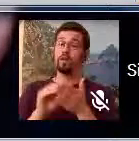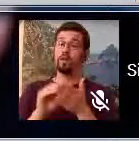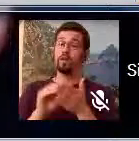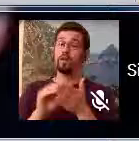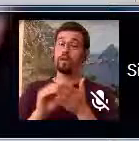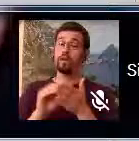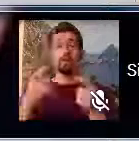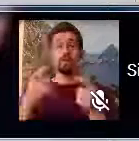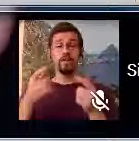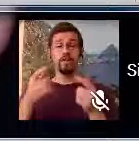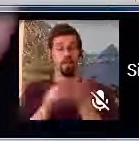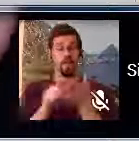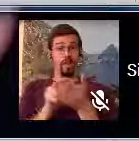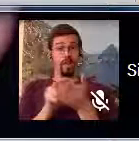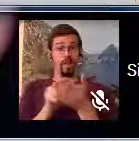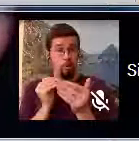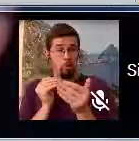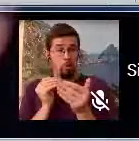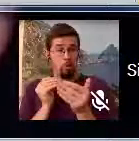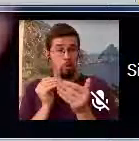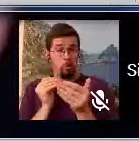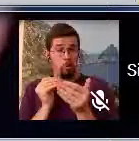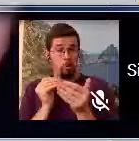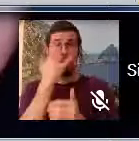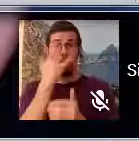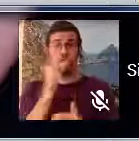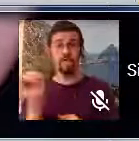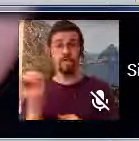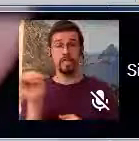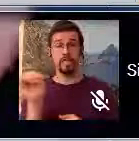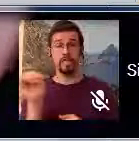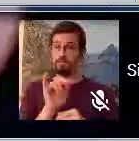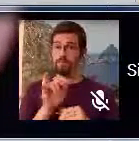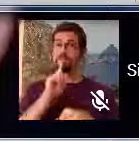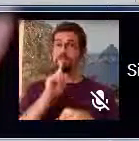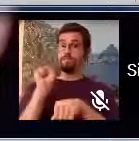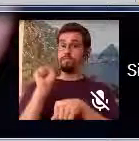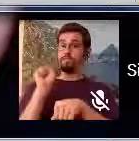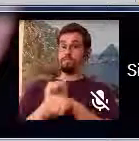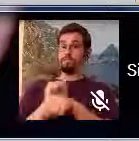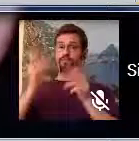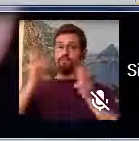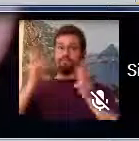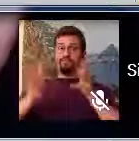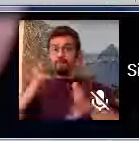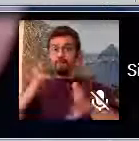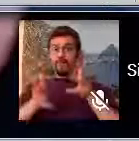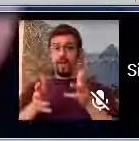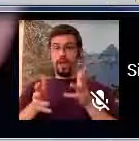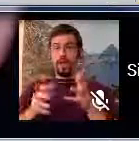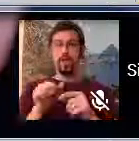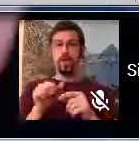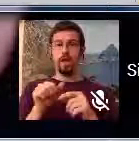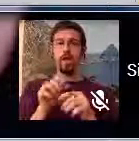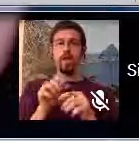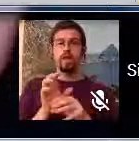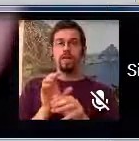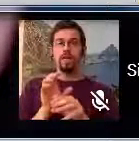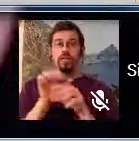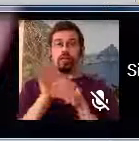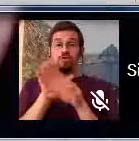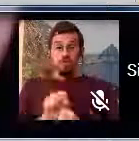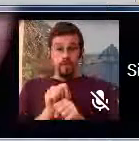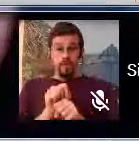concrete signs, a training to learn to interpret the static transcriptions is